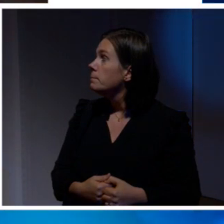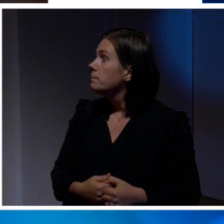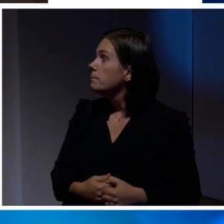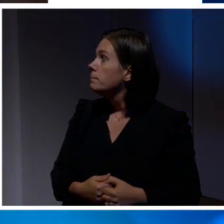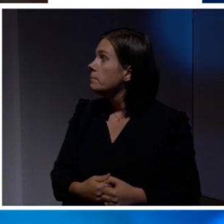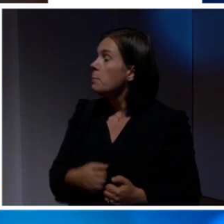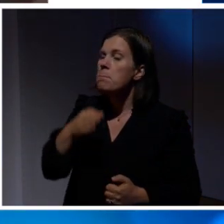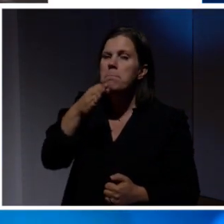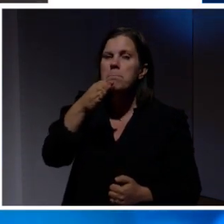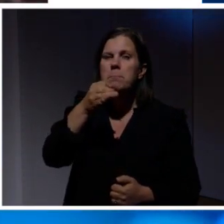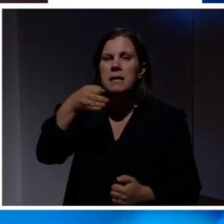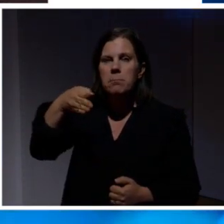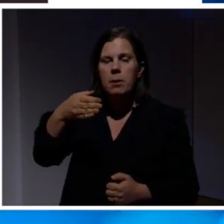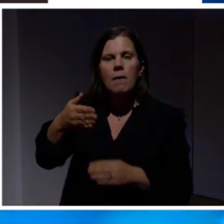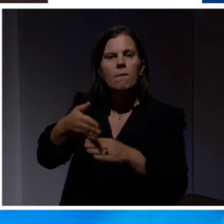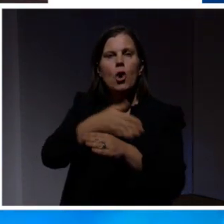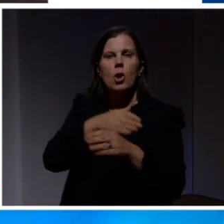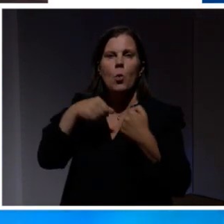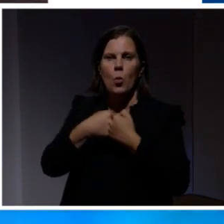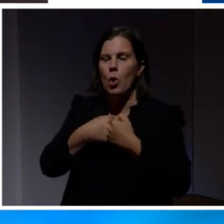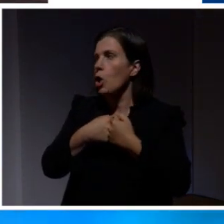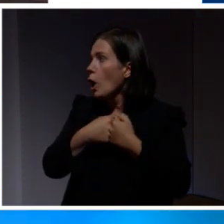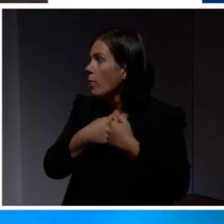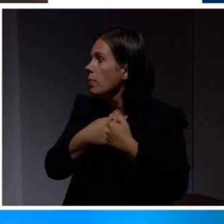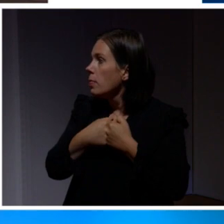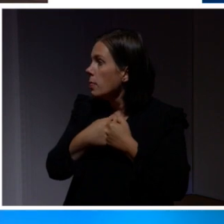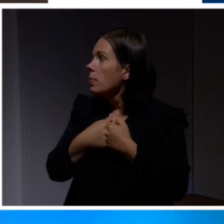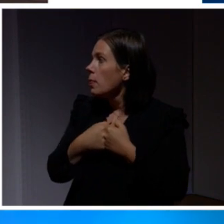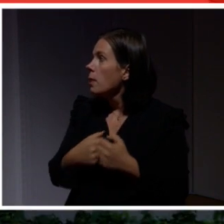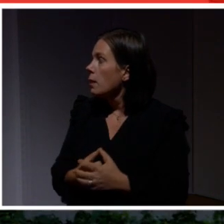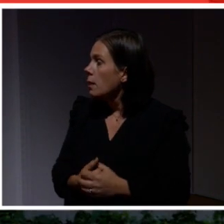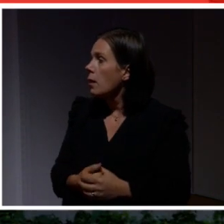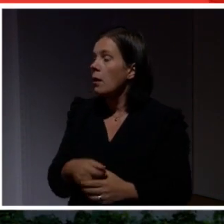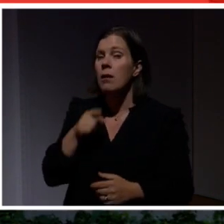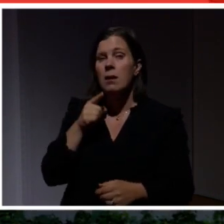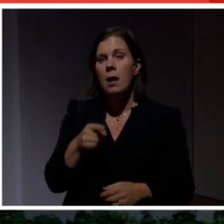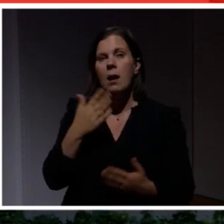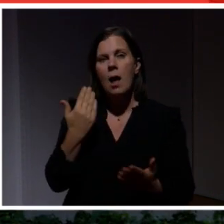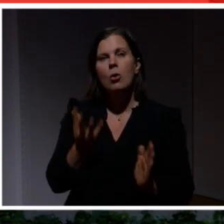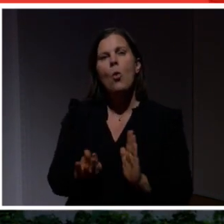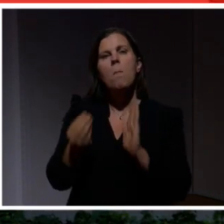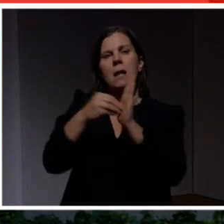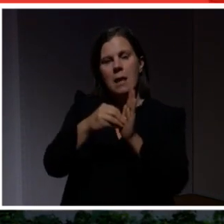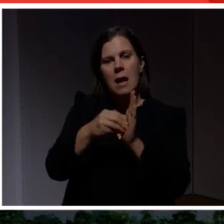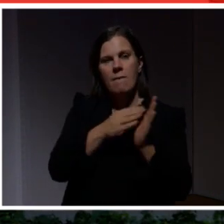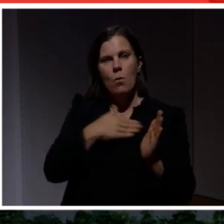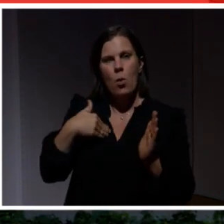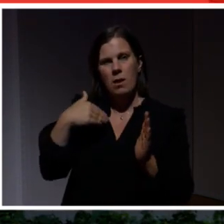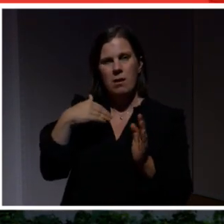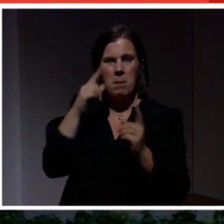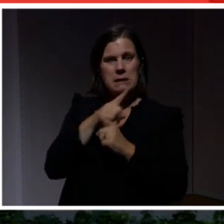So the beep comes before the accident. And it's that ability for prediction which can complement our human